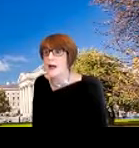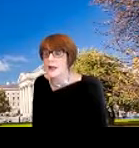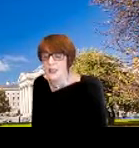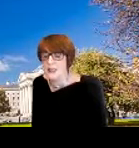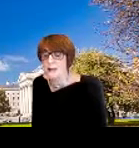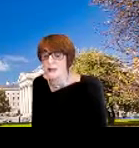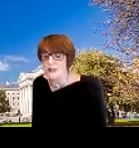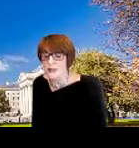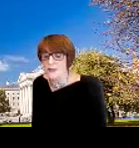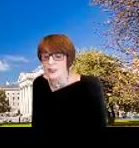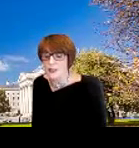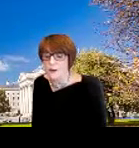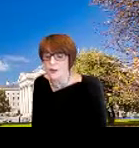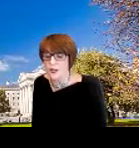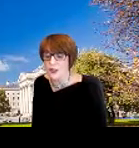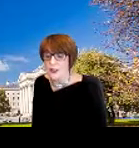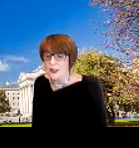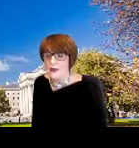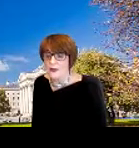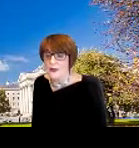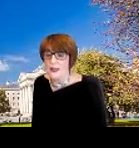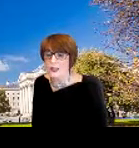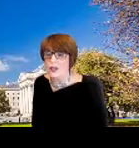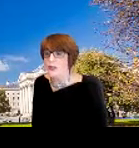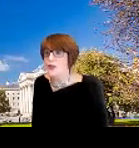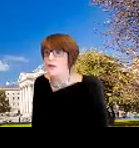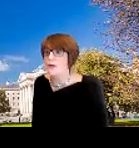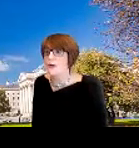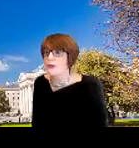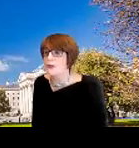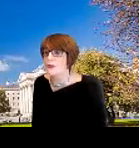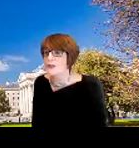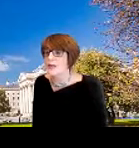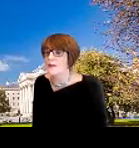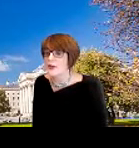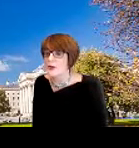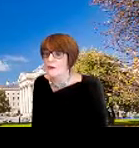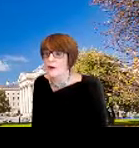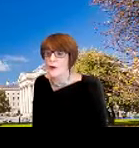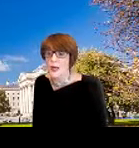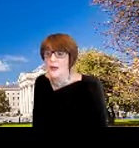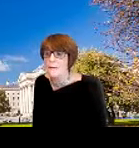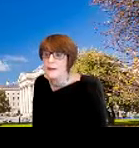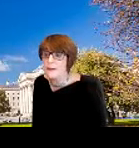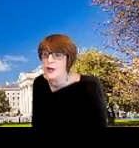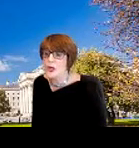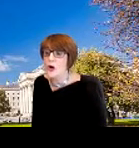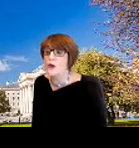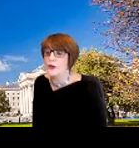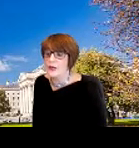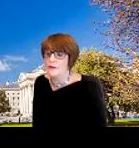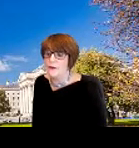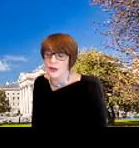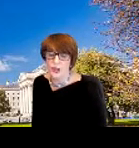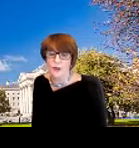developing accessible and easy read information. And I think that is just so important to understand that going forward. And then people got